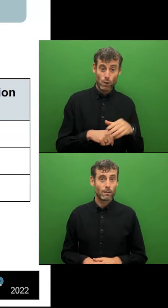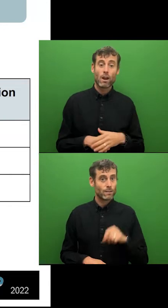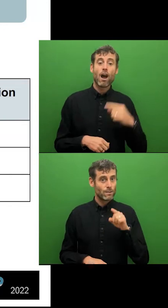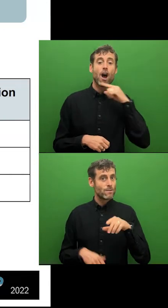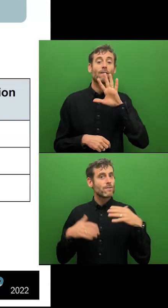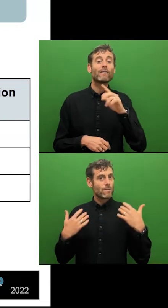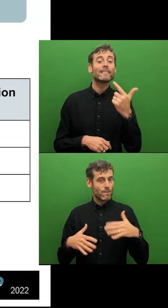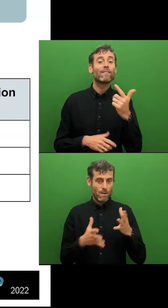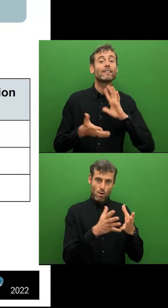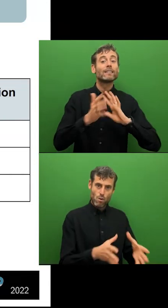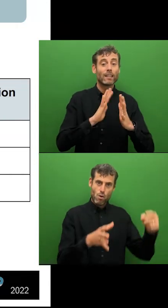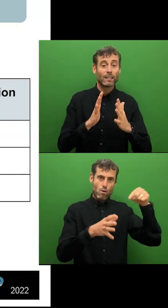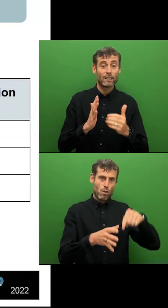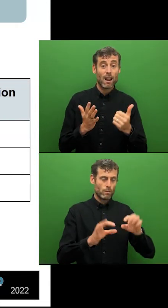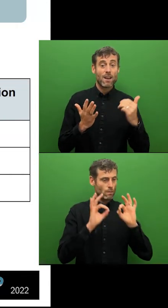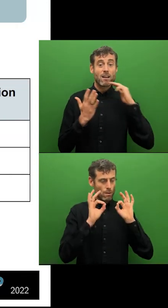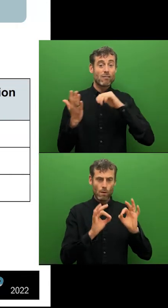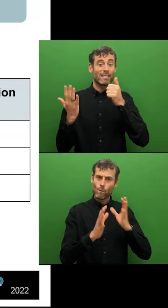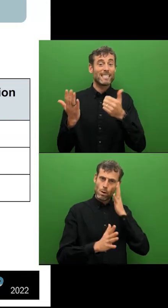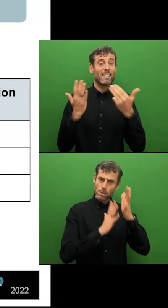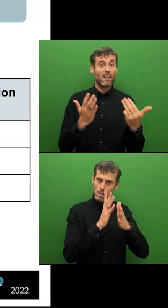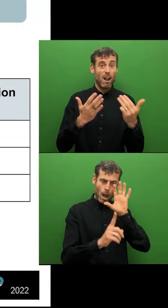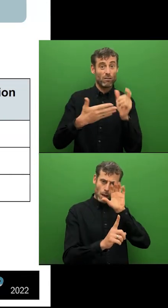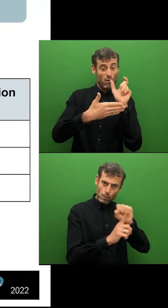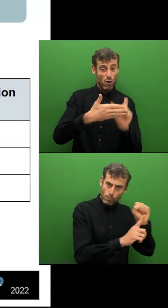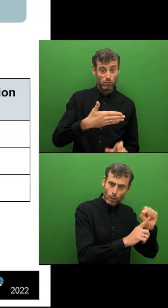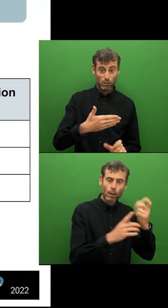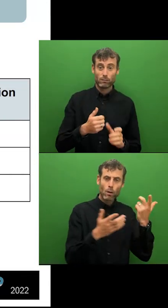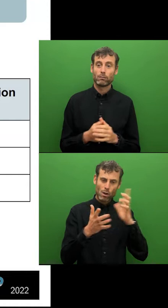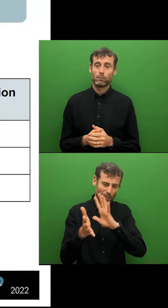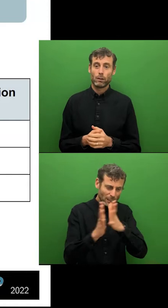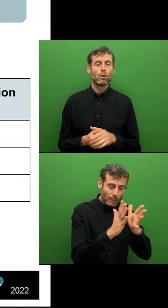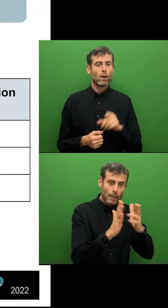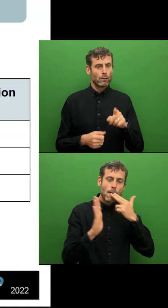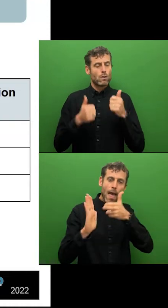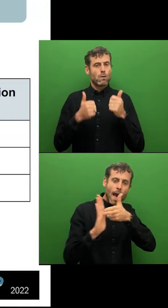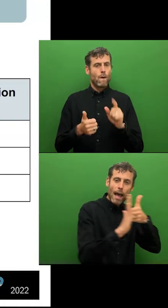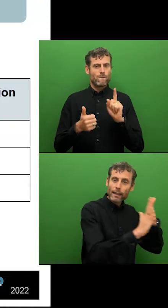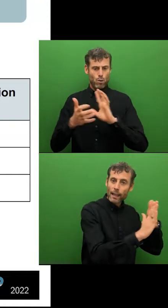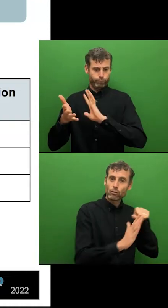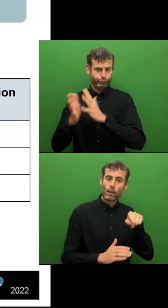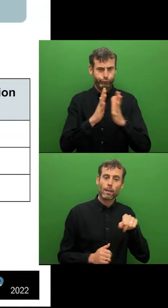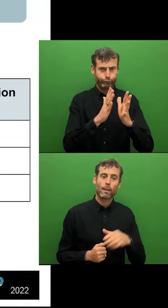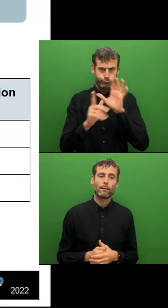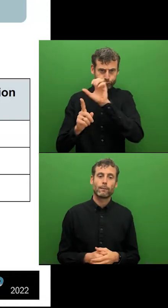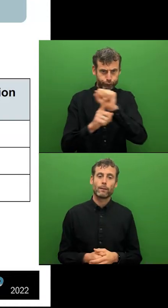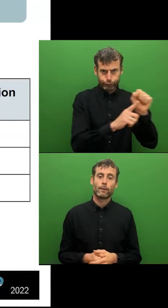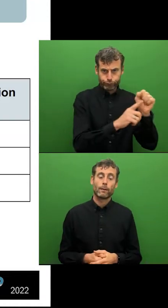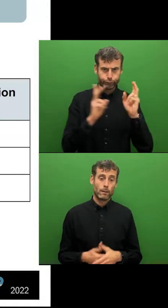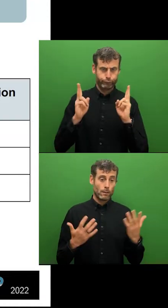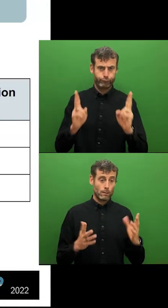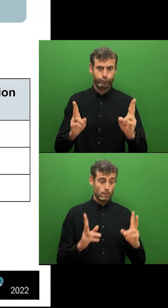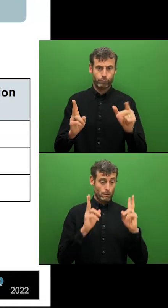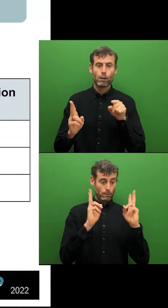is particularly interesting for sign spotting or for dense annotation tasks. Given a segment, we